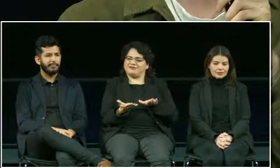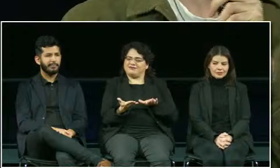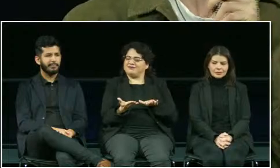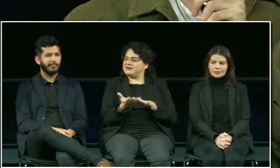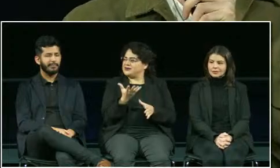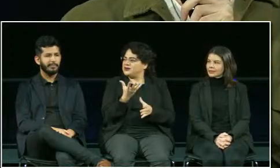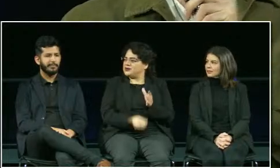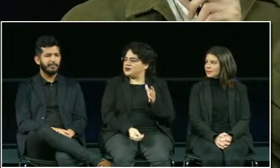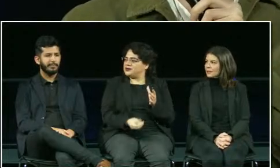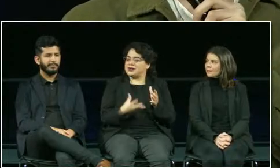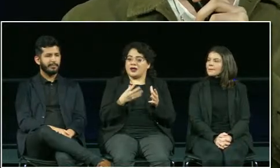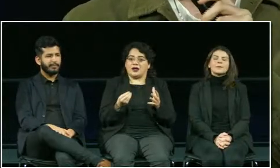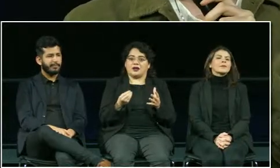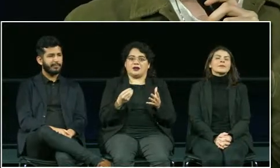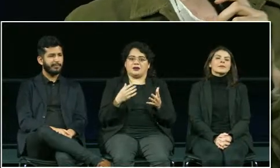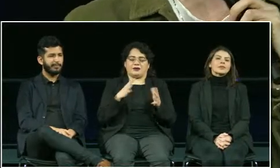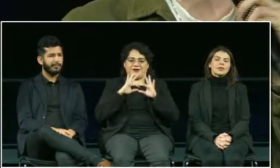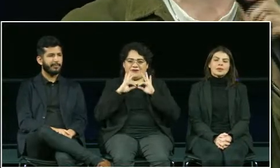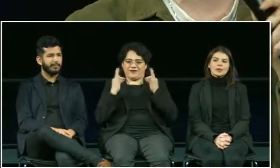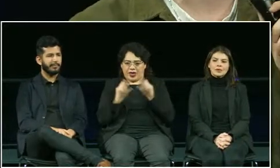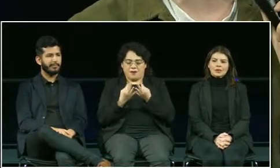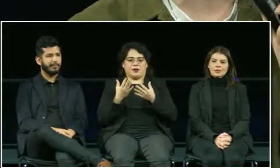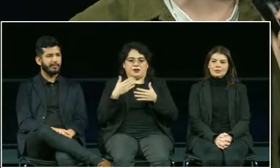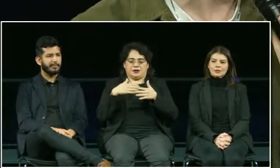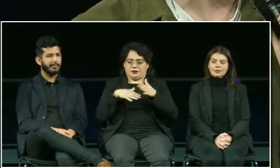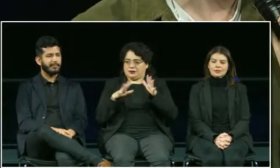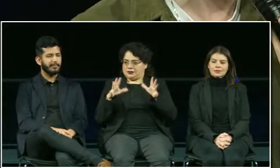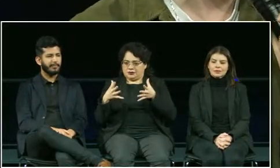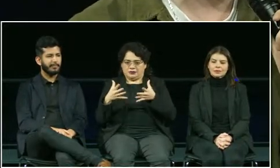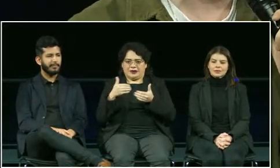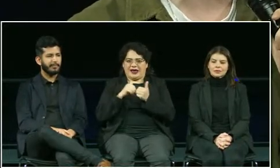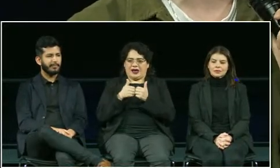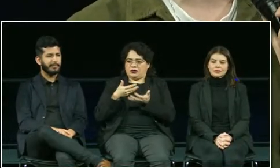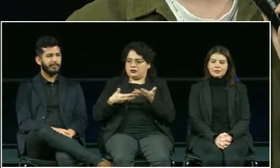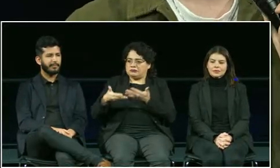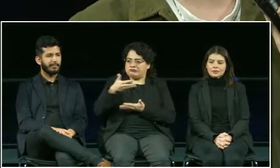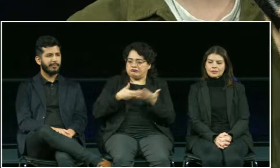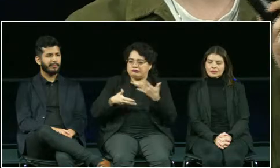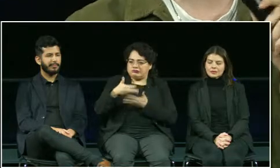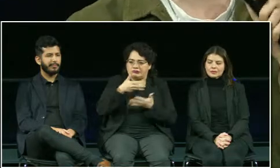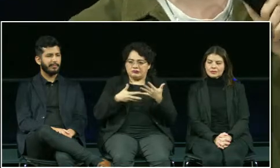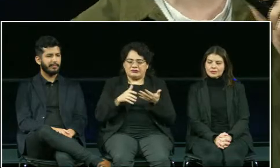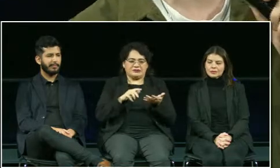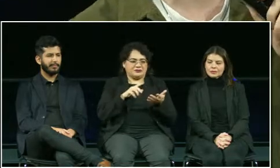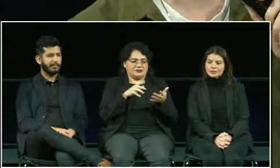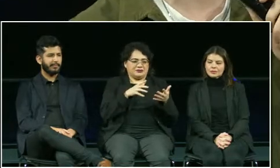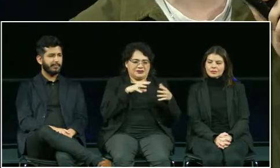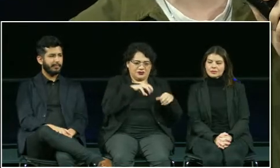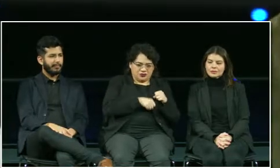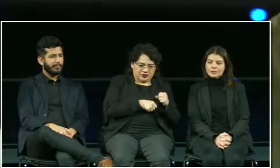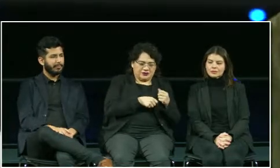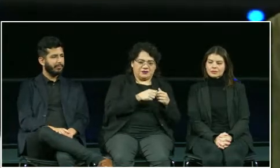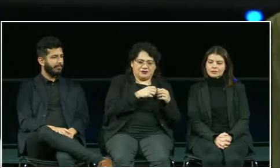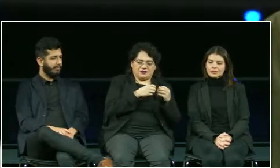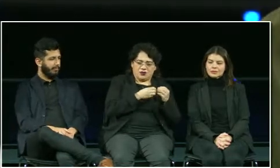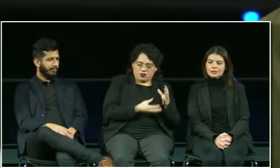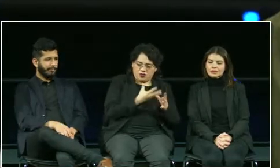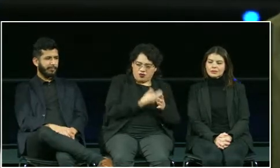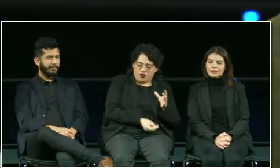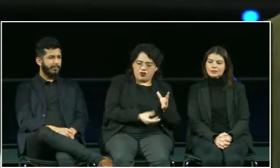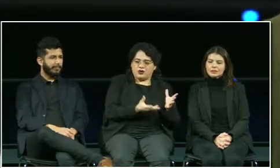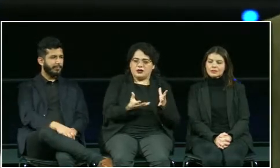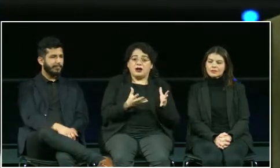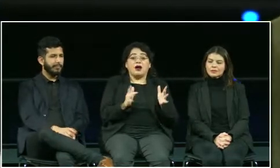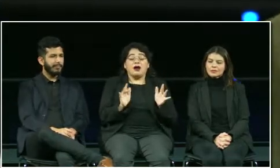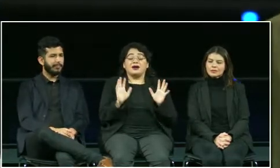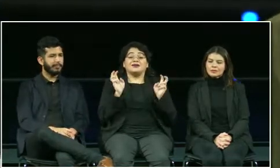being thrown back together with your family in that aftermath. And I think we wanted to explore that in a sort of a light